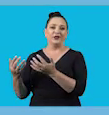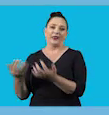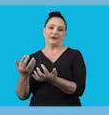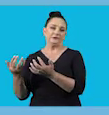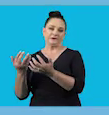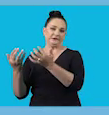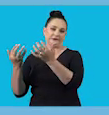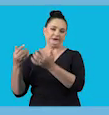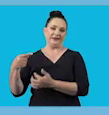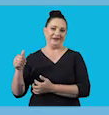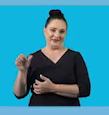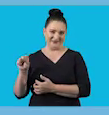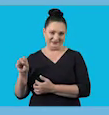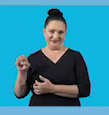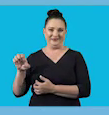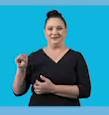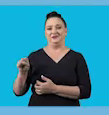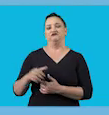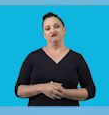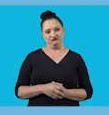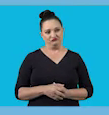and we also have gases.